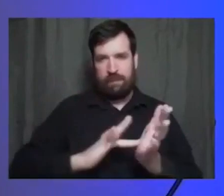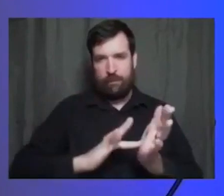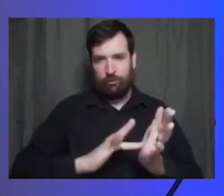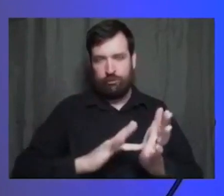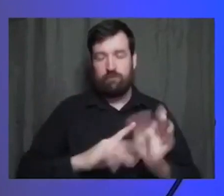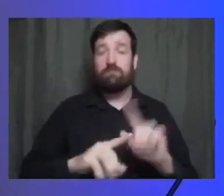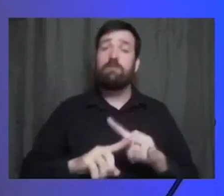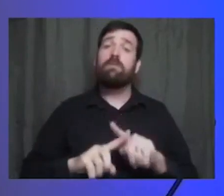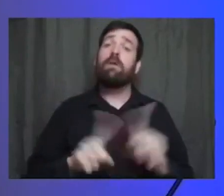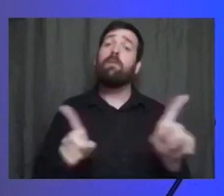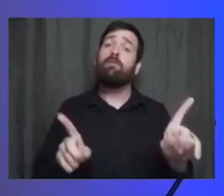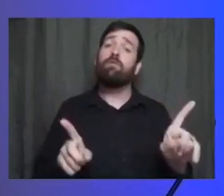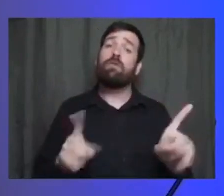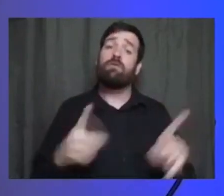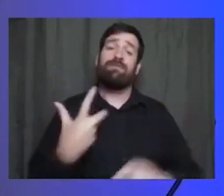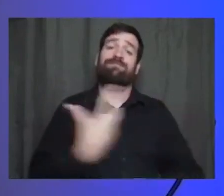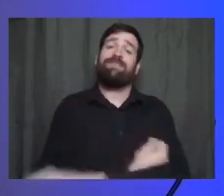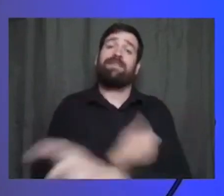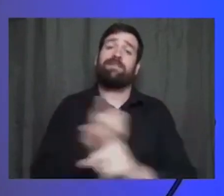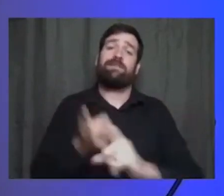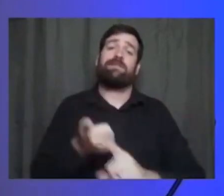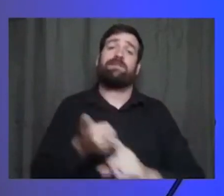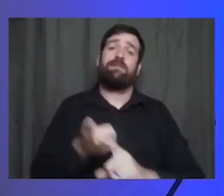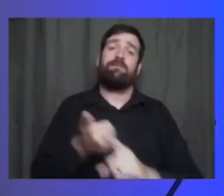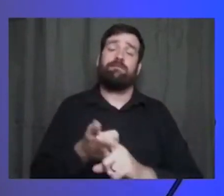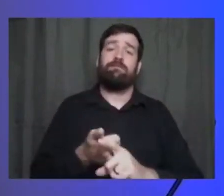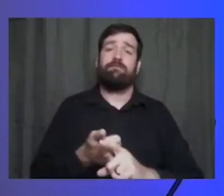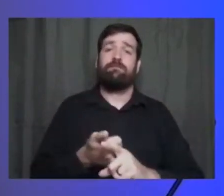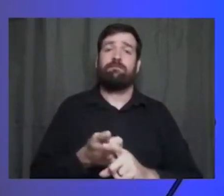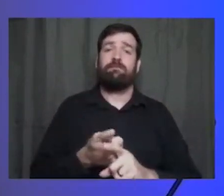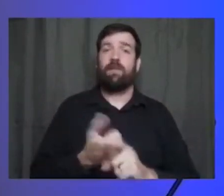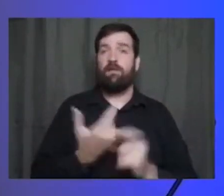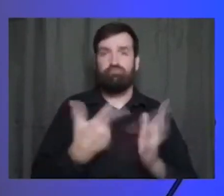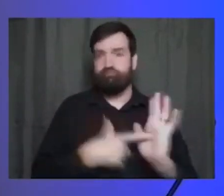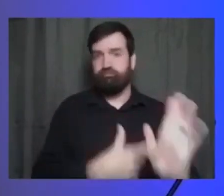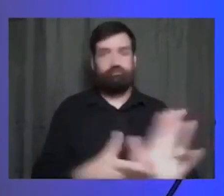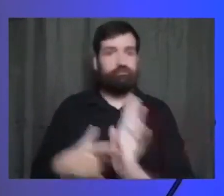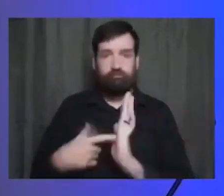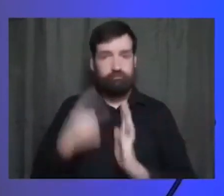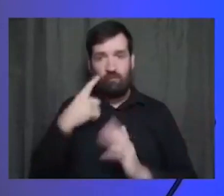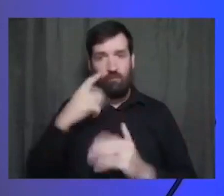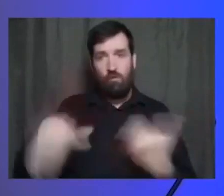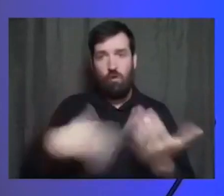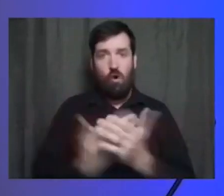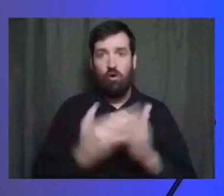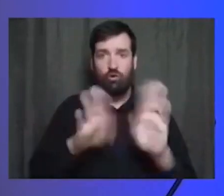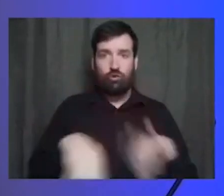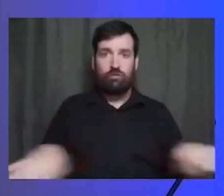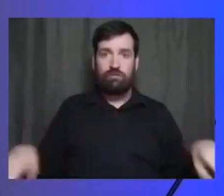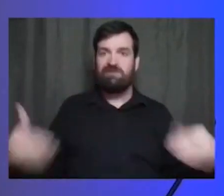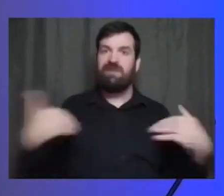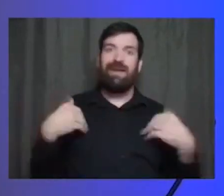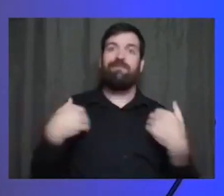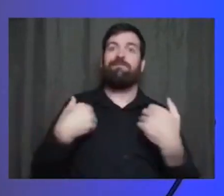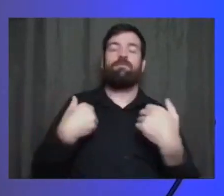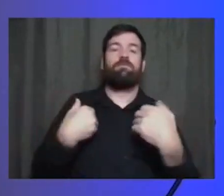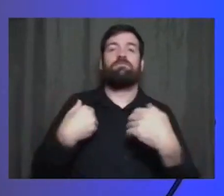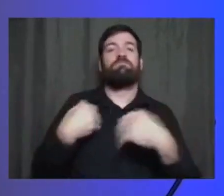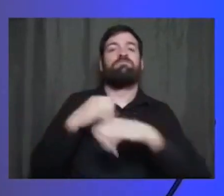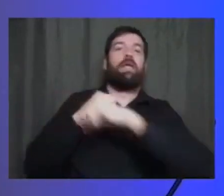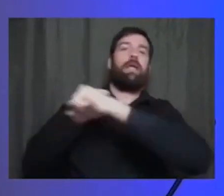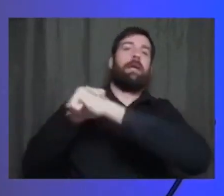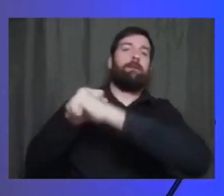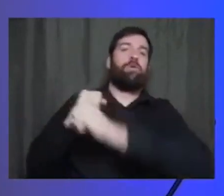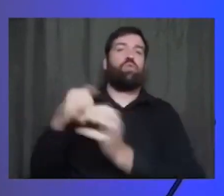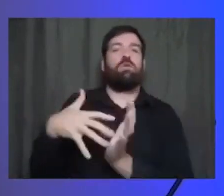the vaccine is indicated for all kids, whether they have an immune compromised condition or they're